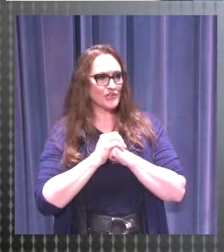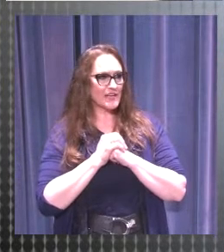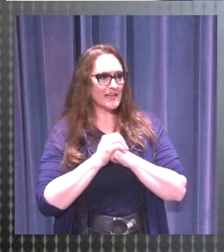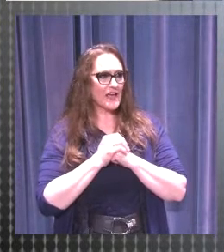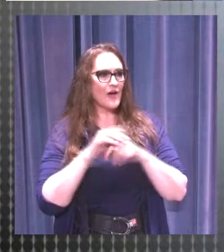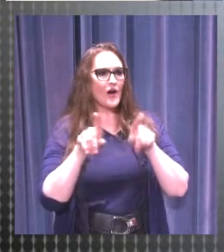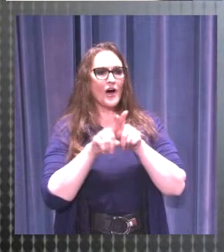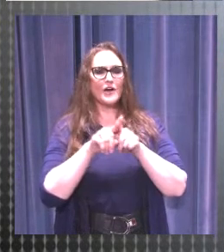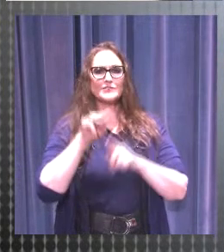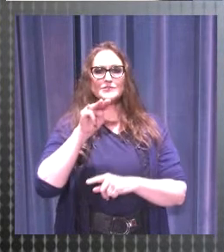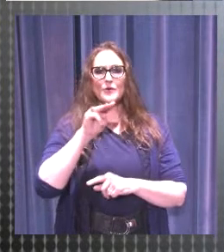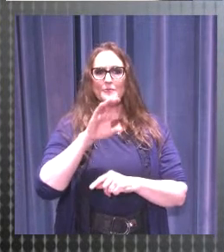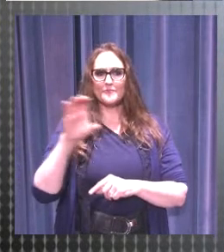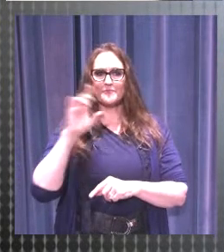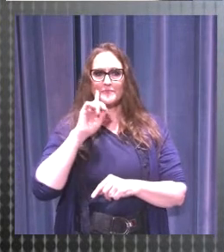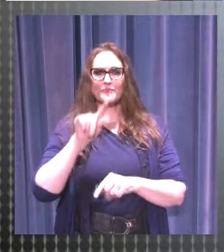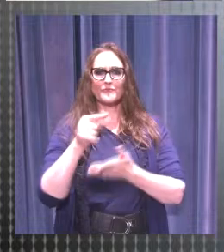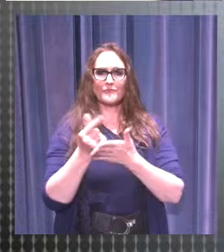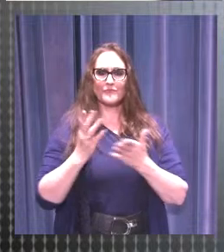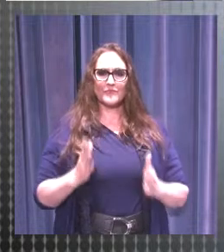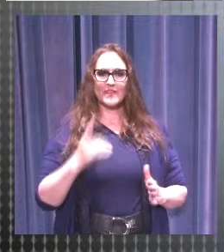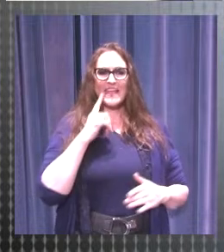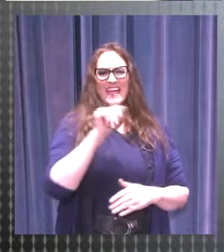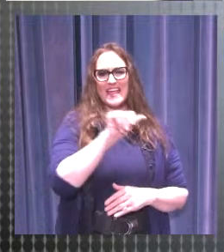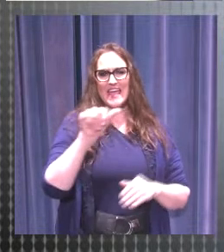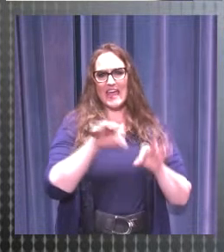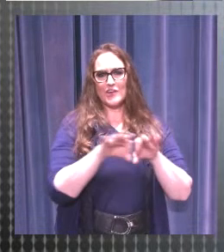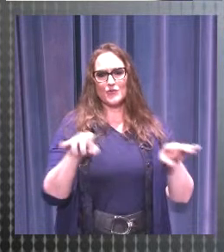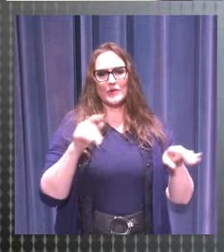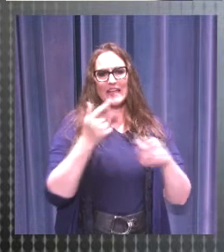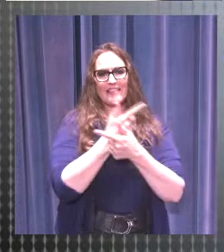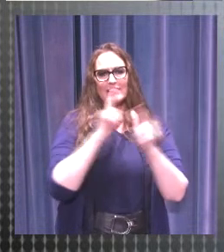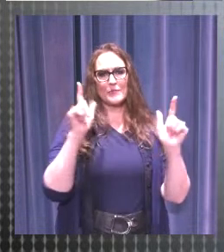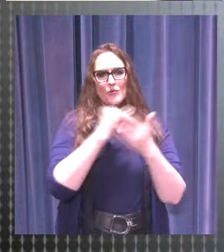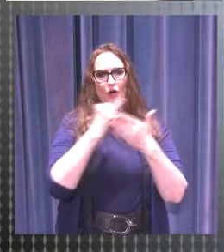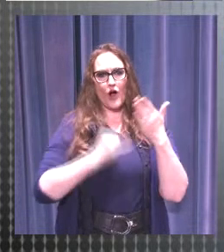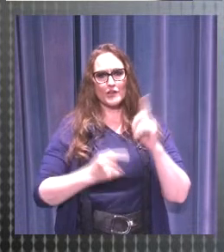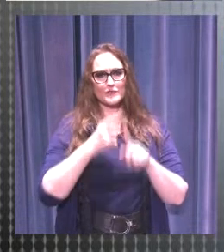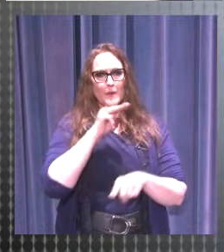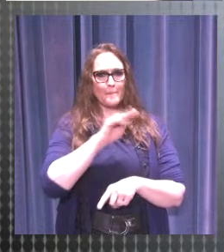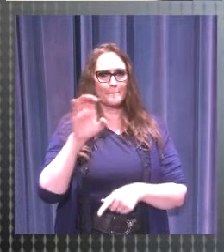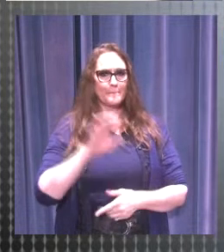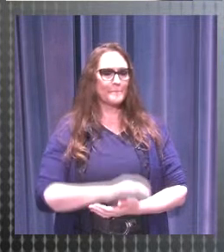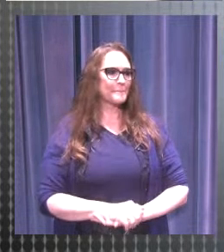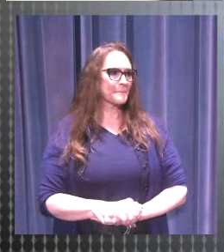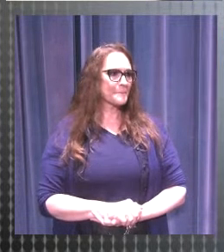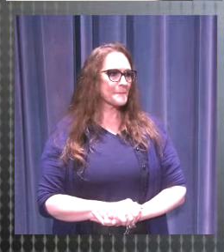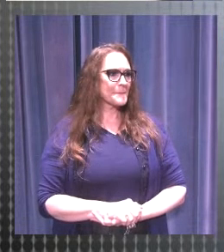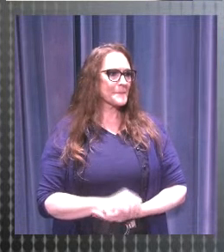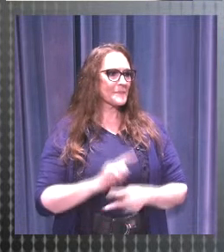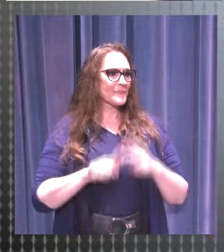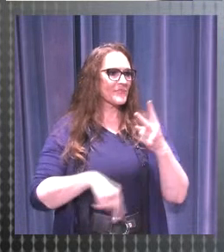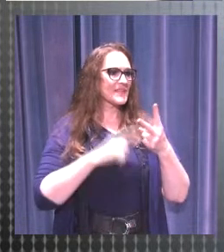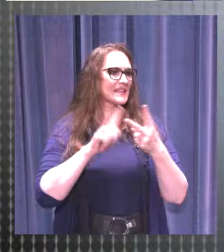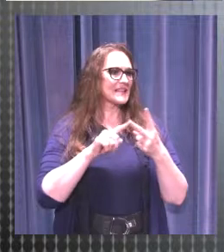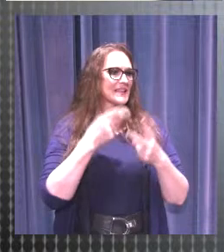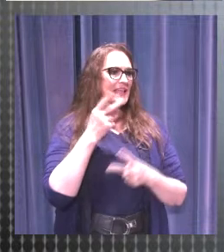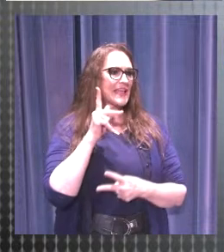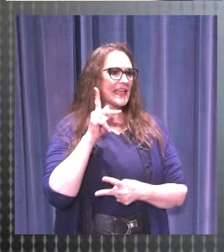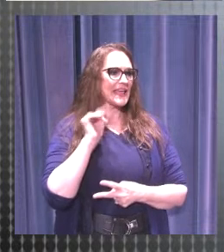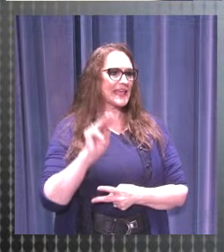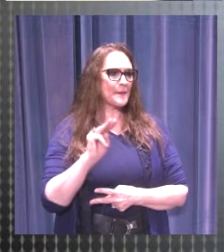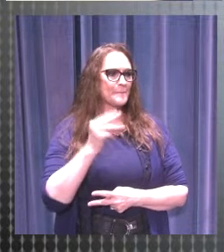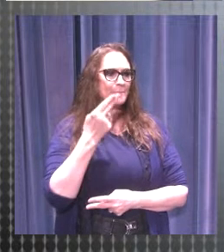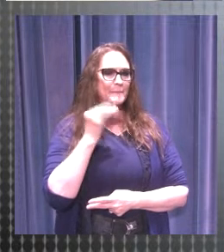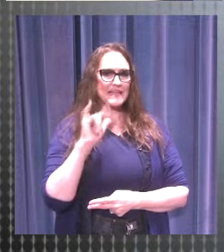a Mott alum. He had an associate's degree from Mott in liberal arts. And the second is Kim Hill.